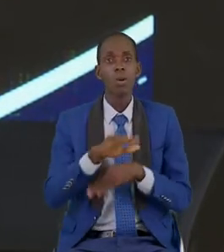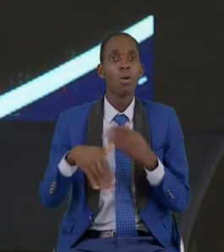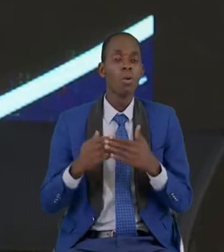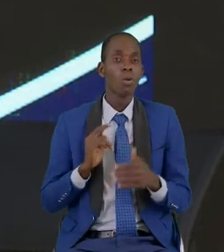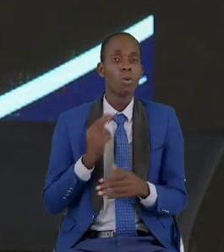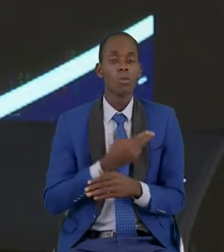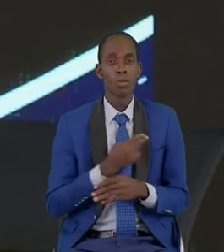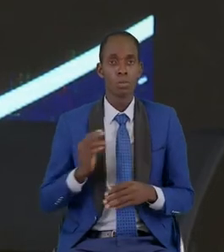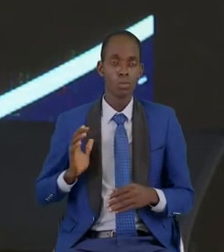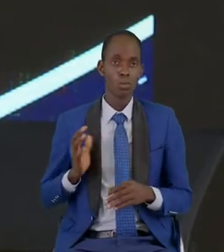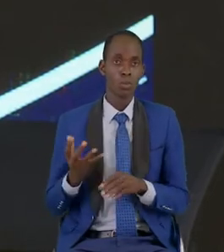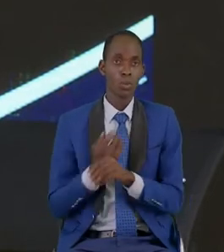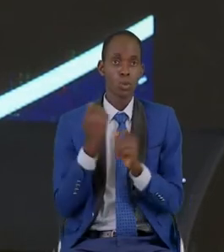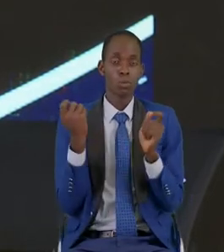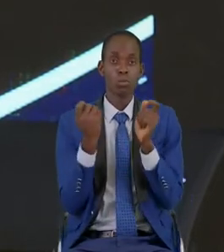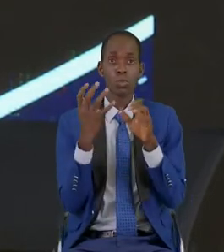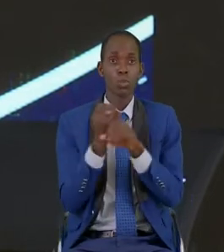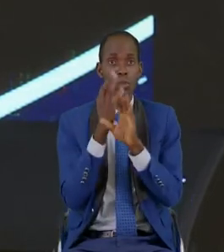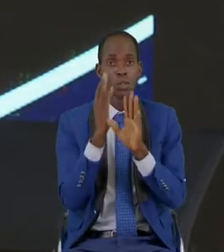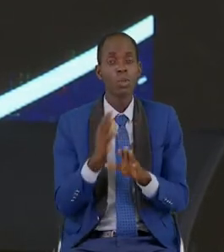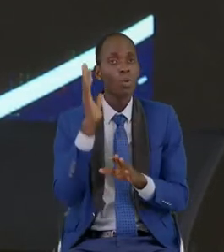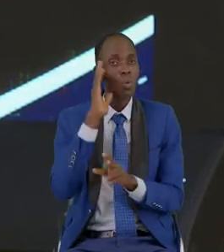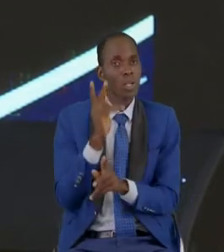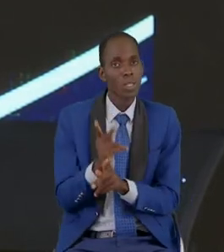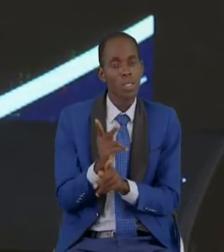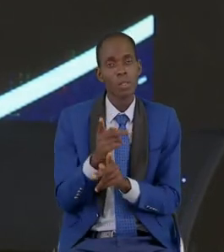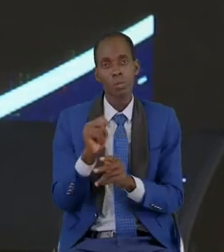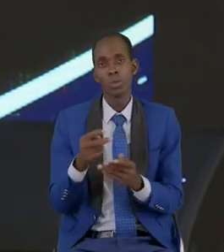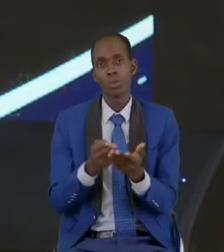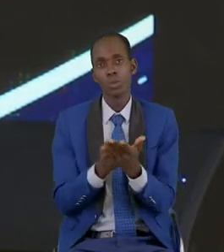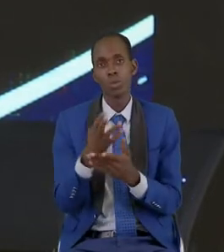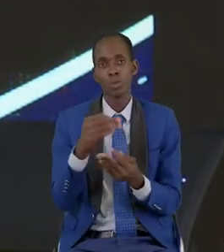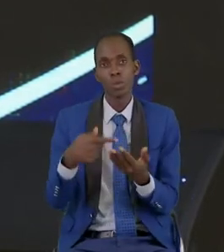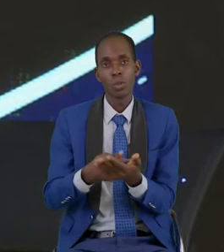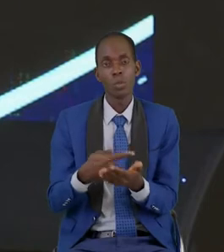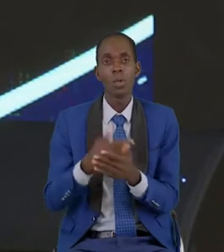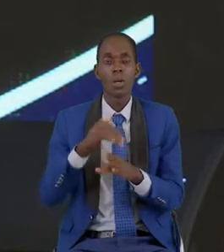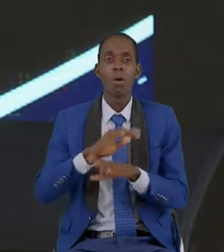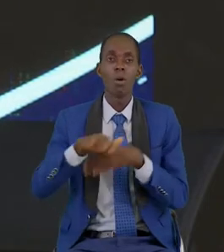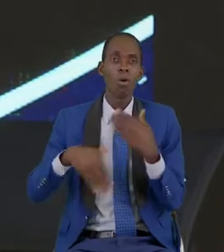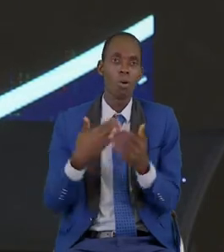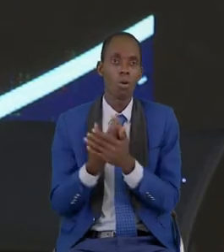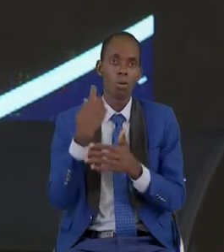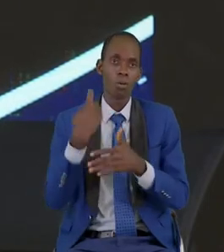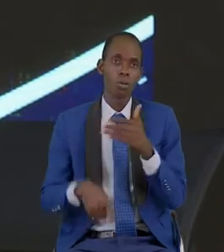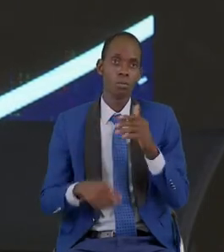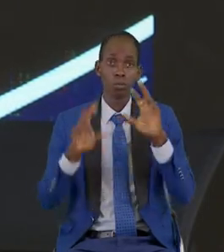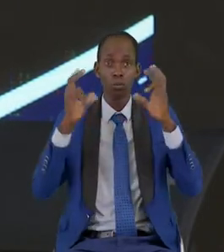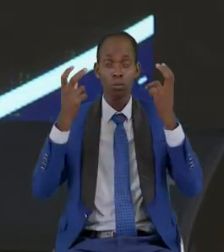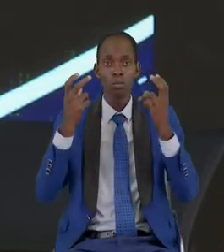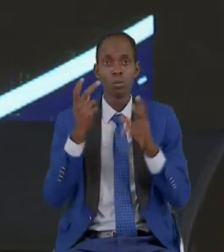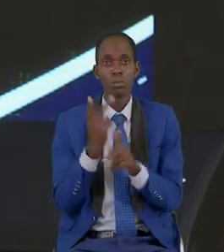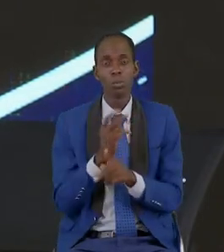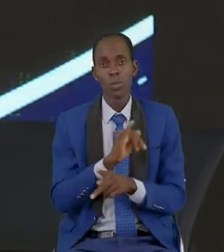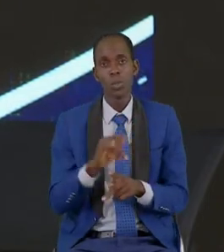winners should preserve the truth of the gospel at all costs. Preserving the